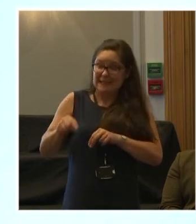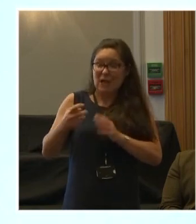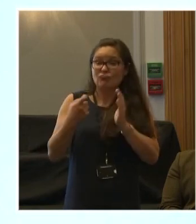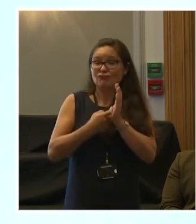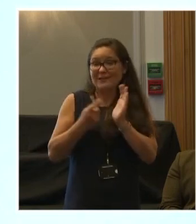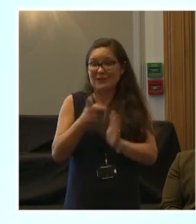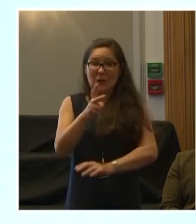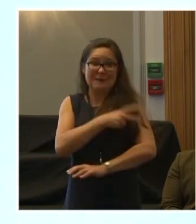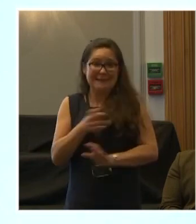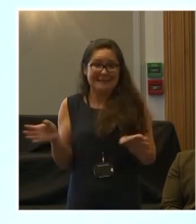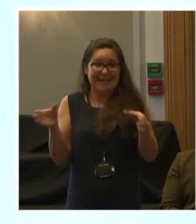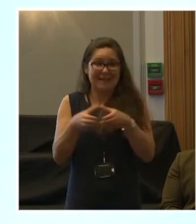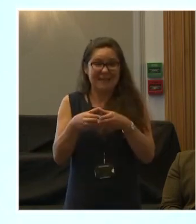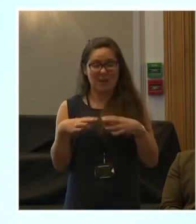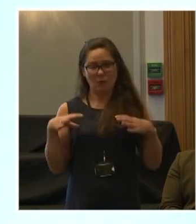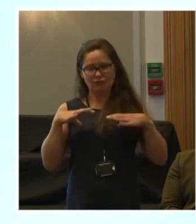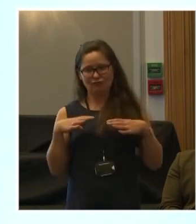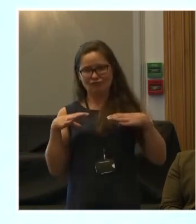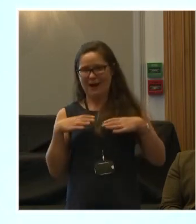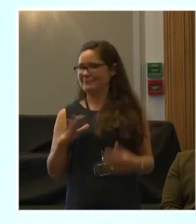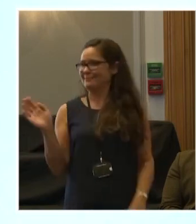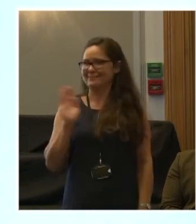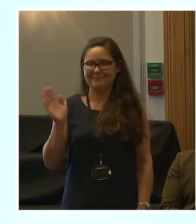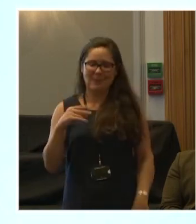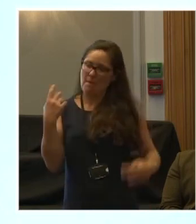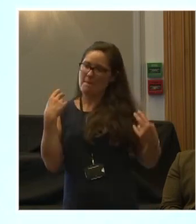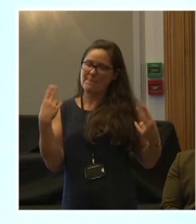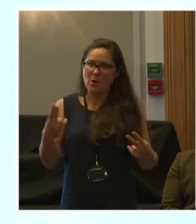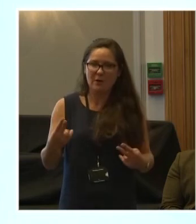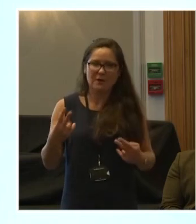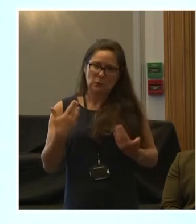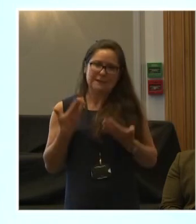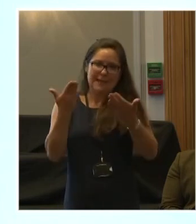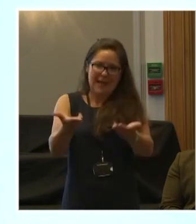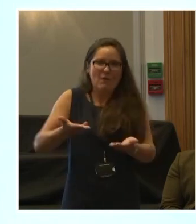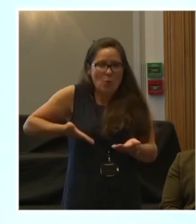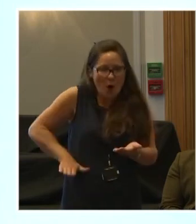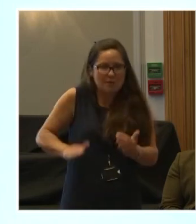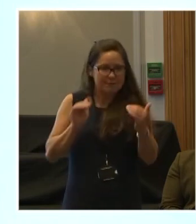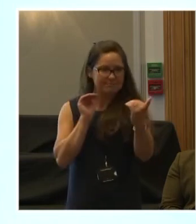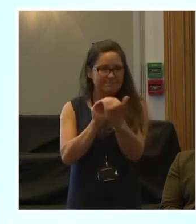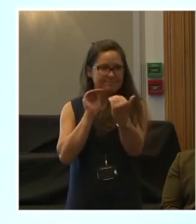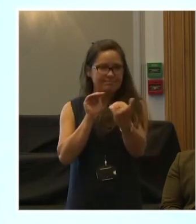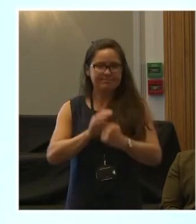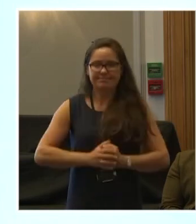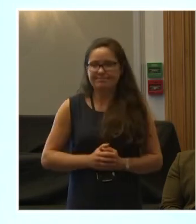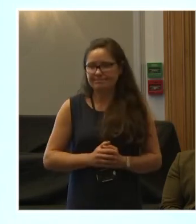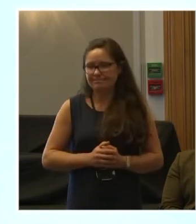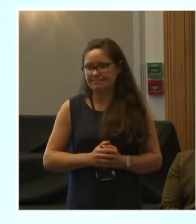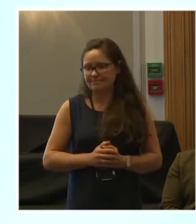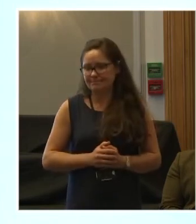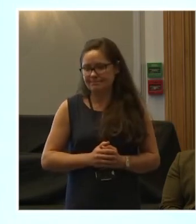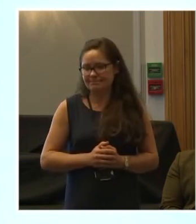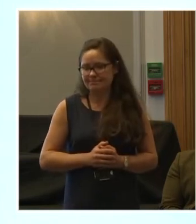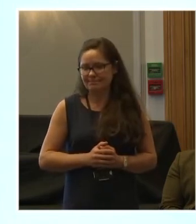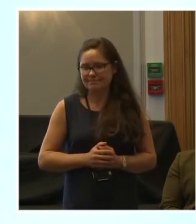never rests when it comes to delivering what you need and what you've said you want. We have seen from our last survey that there